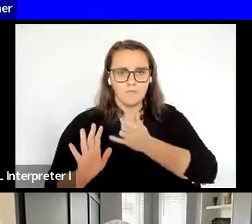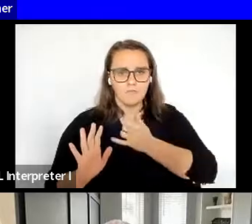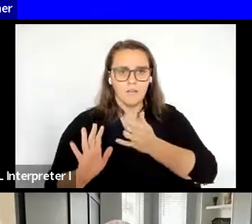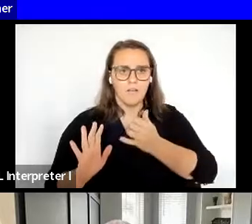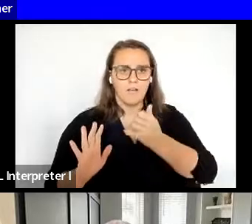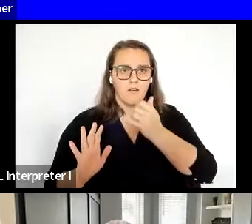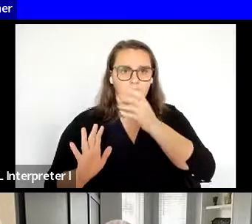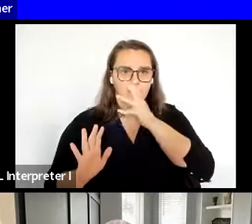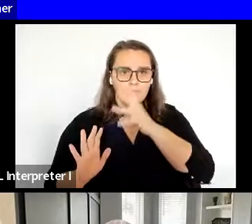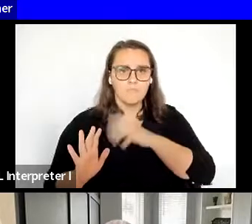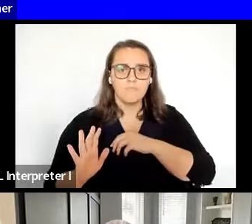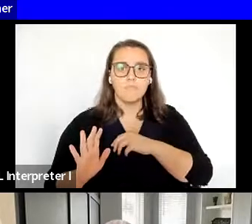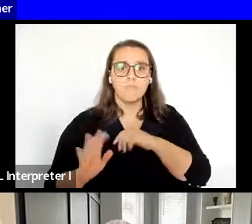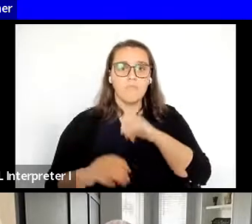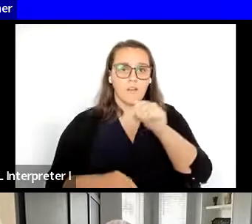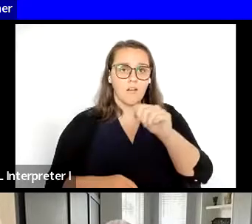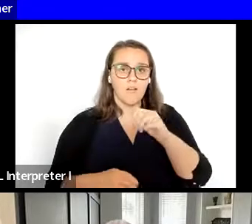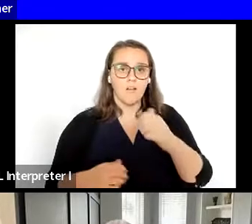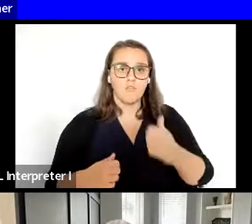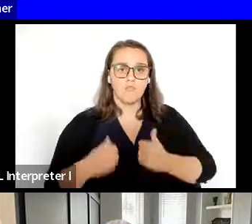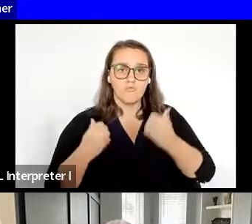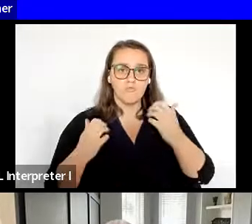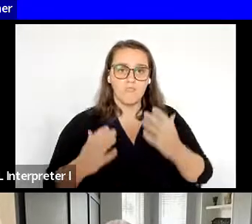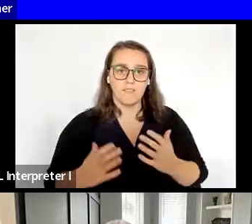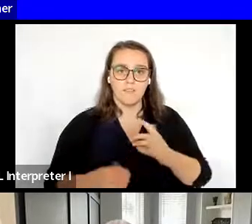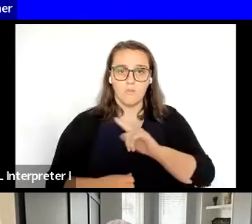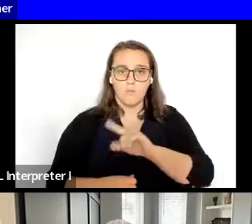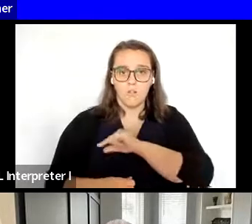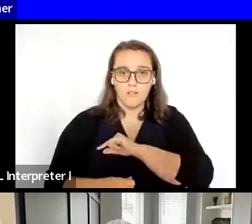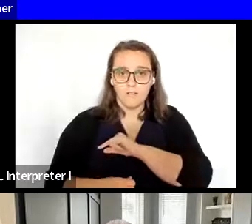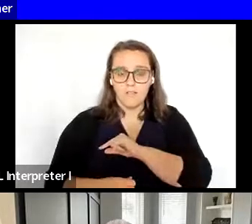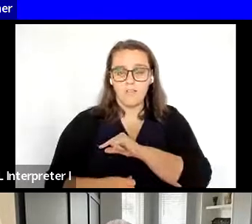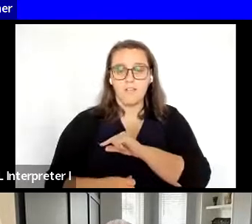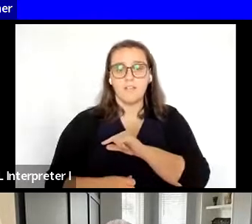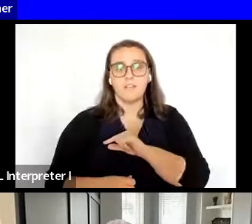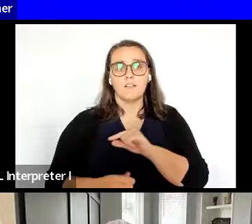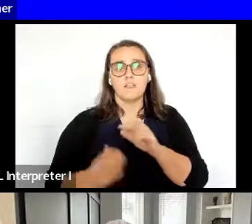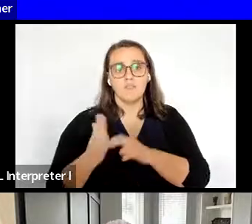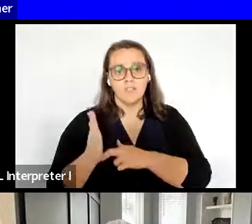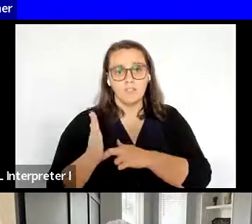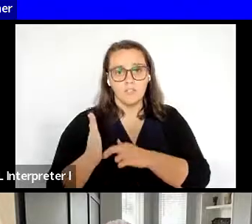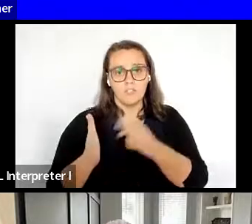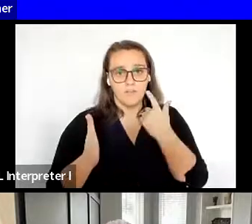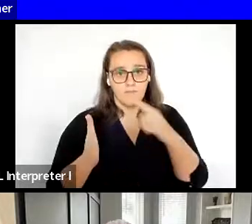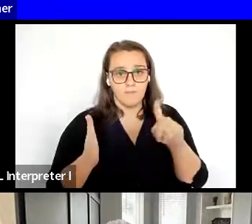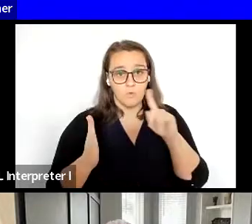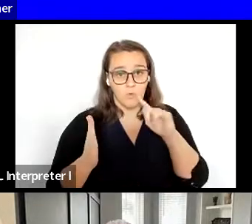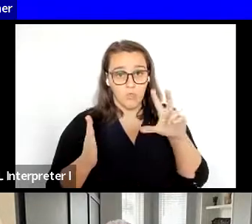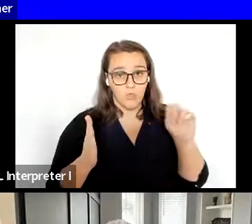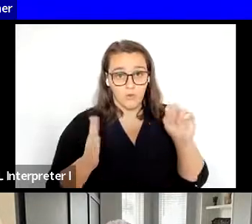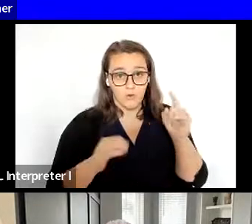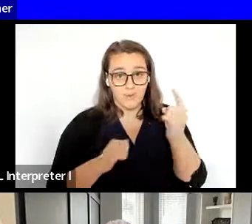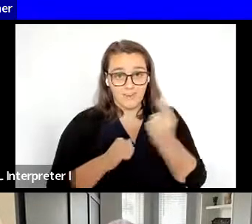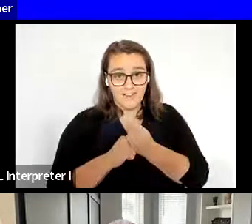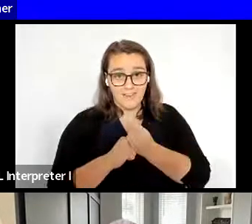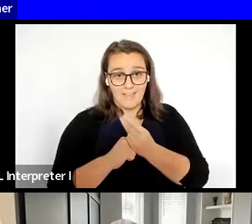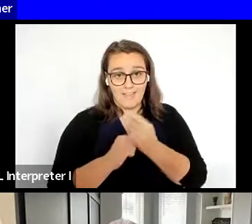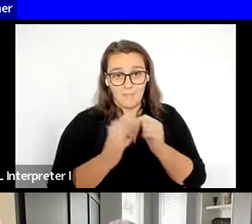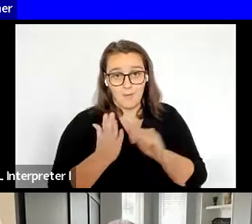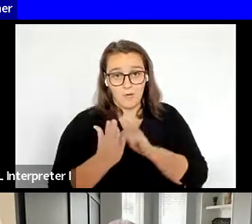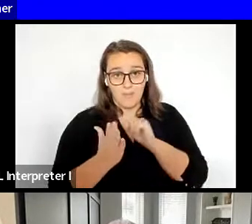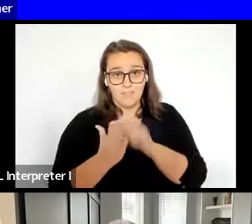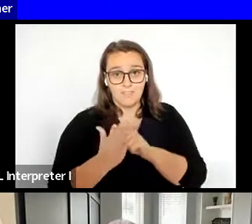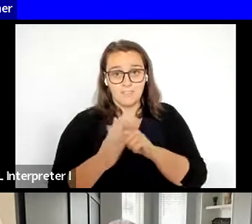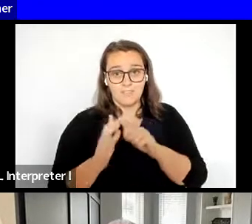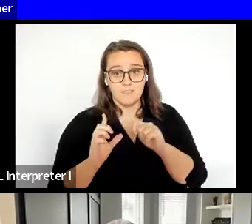temporary non-resident qualifying patient registration process for renewable 30-day periods. It also allows for the reissuance